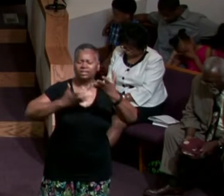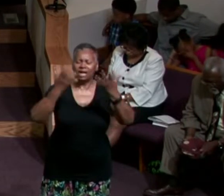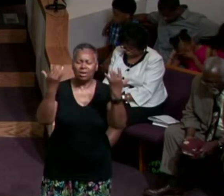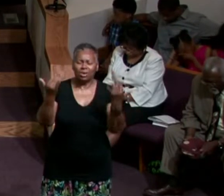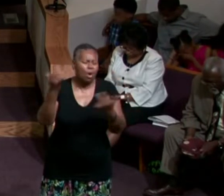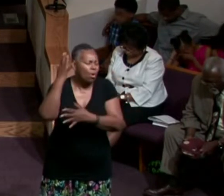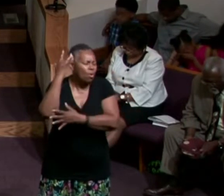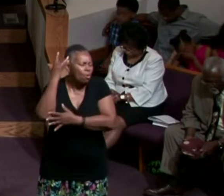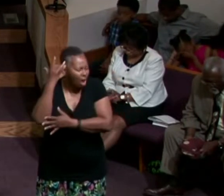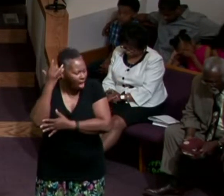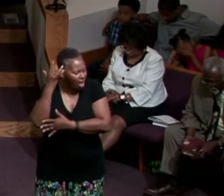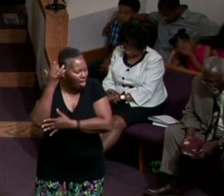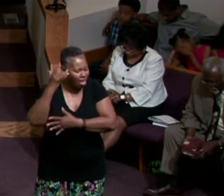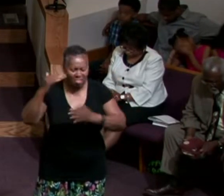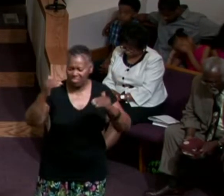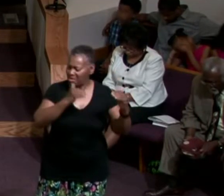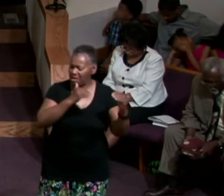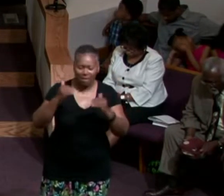because the battle has been won.